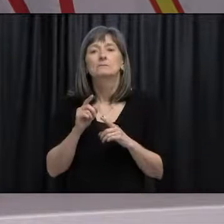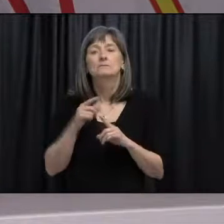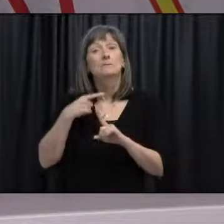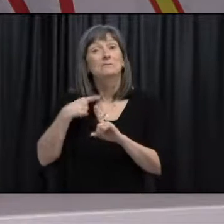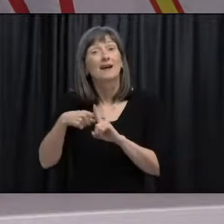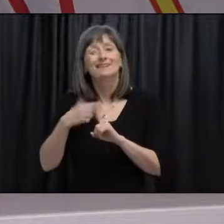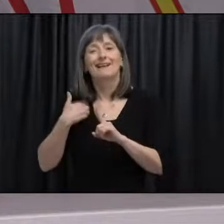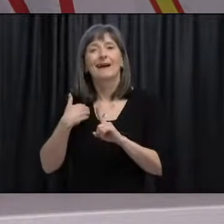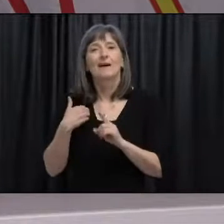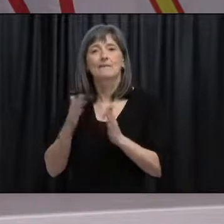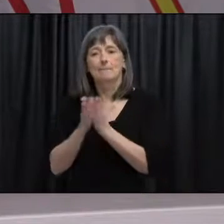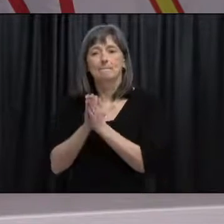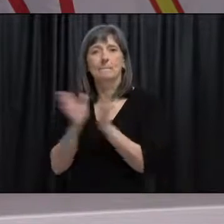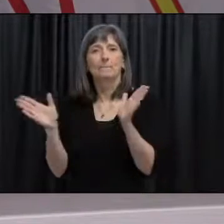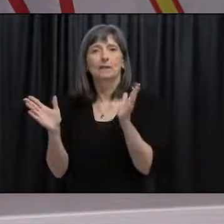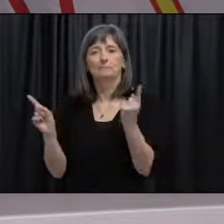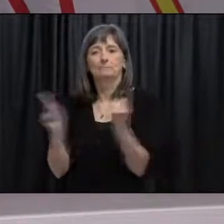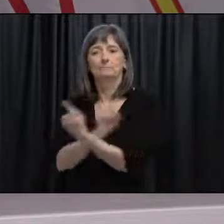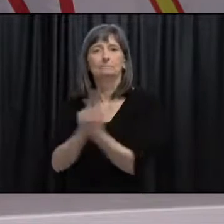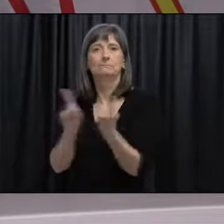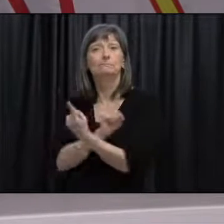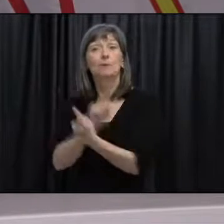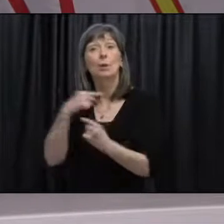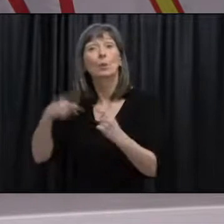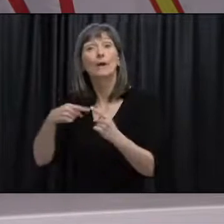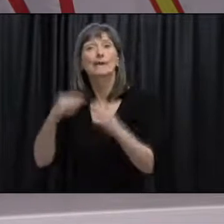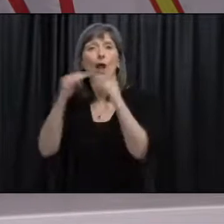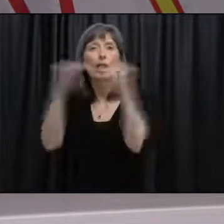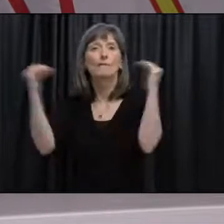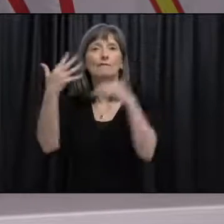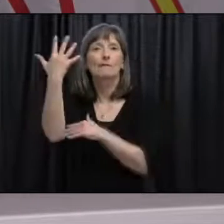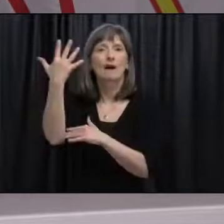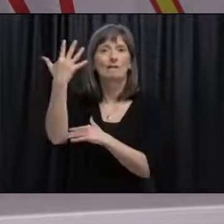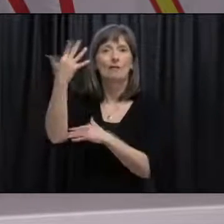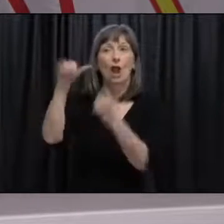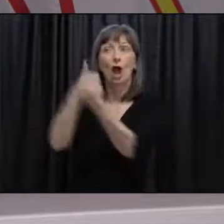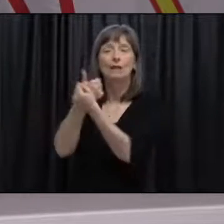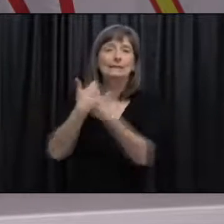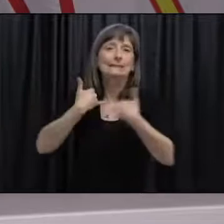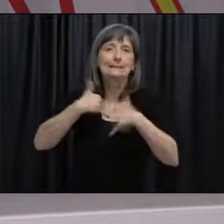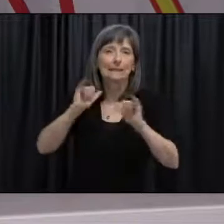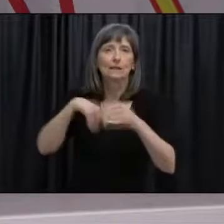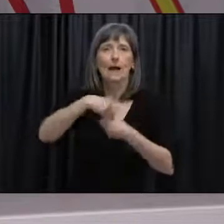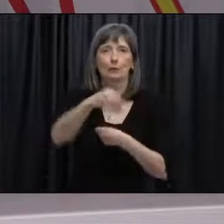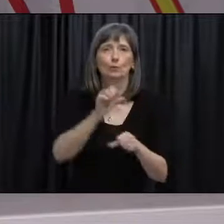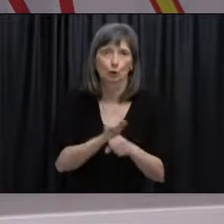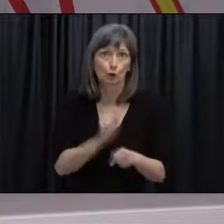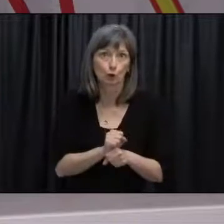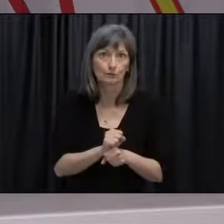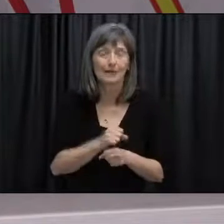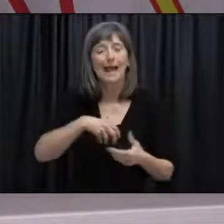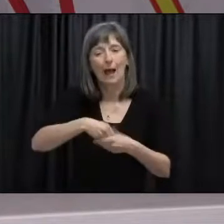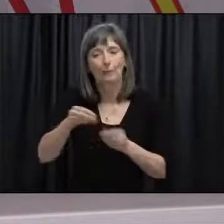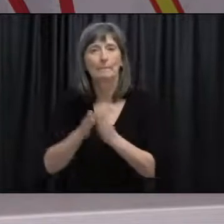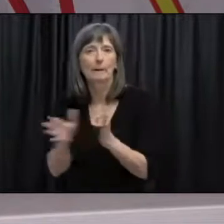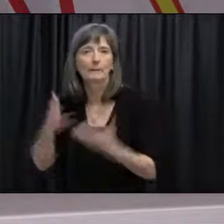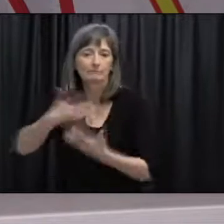direct contact with the public during alert level 5, so when we were on lockdown. So those would be people